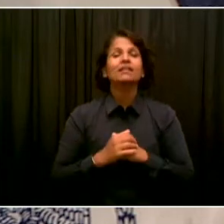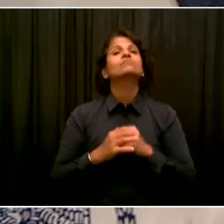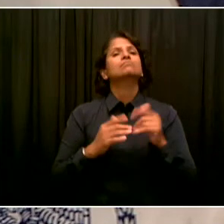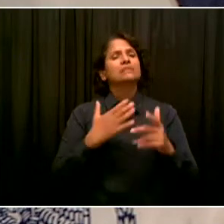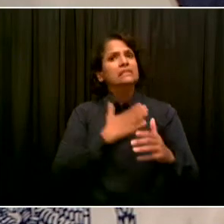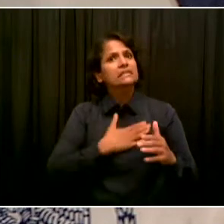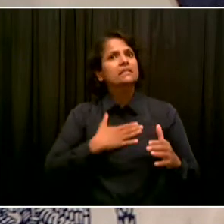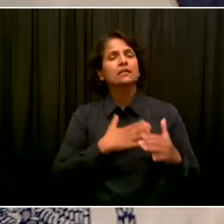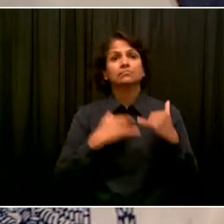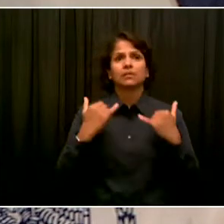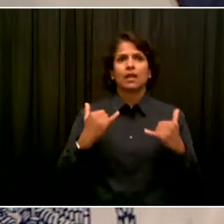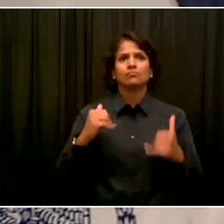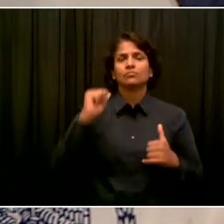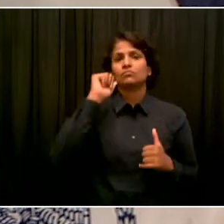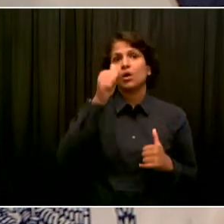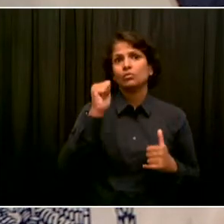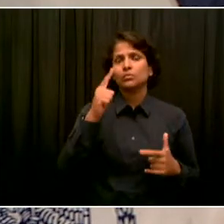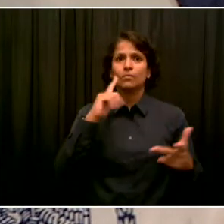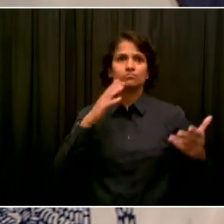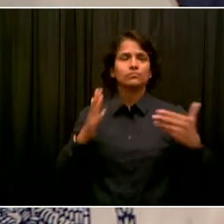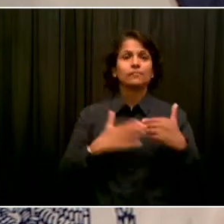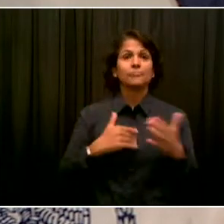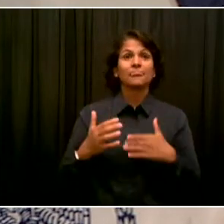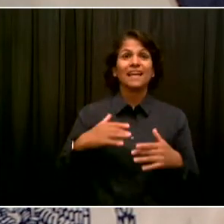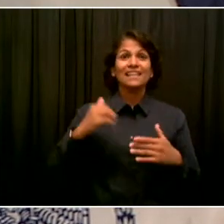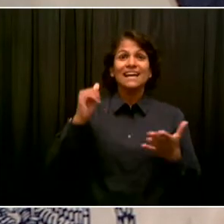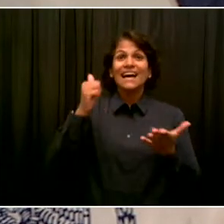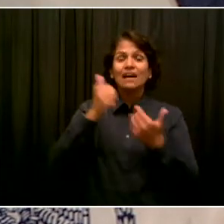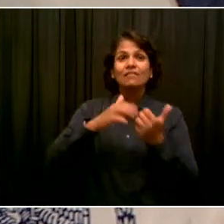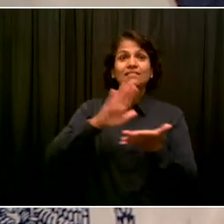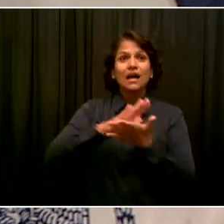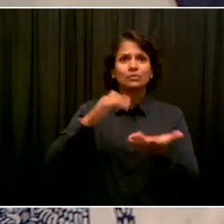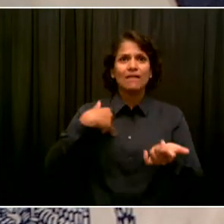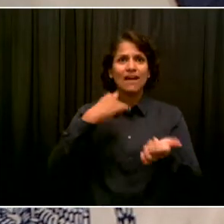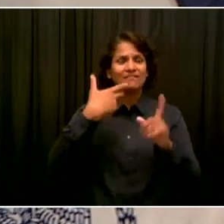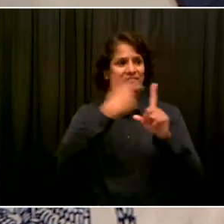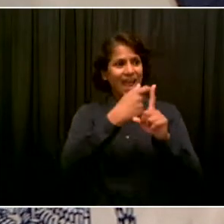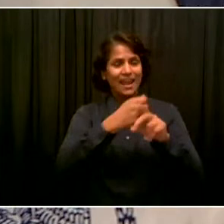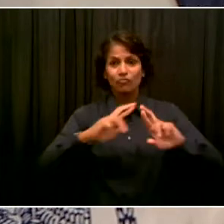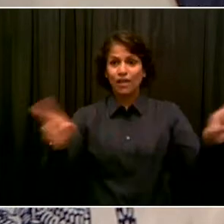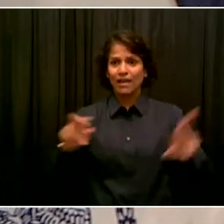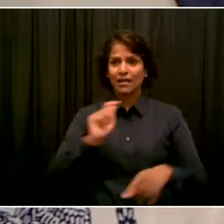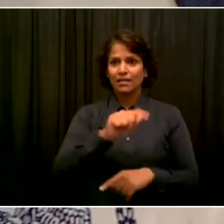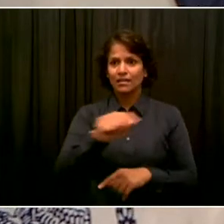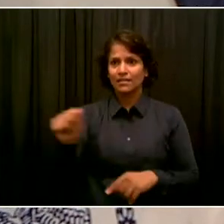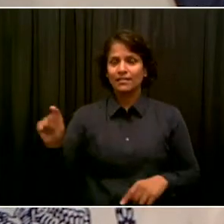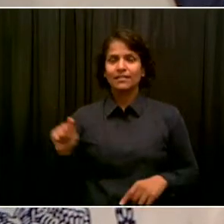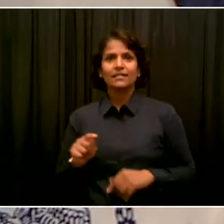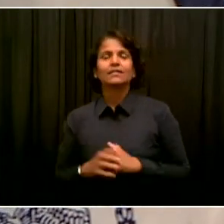tomorrow, every single one of the public schools that your kids go to, if they're not yet vaccinated, they can get vaccinated right there in the school for